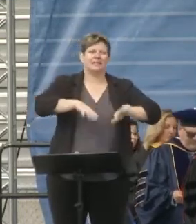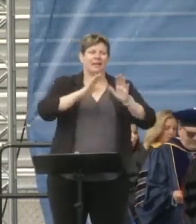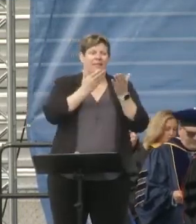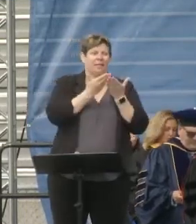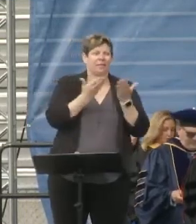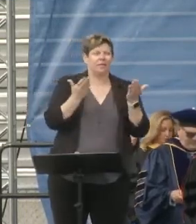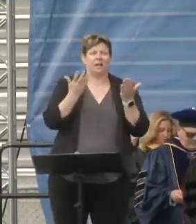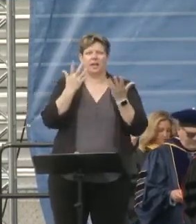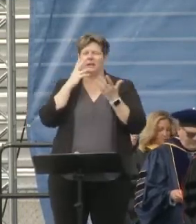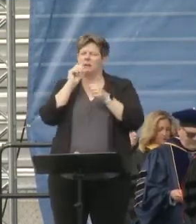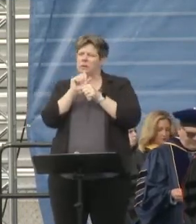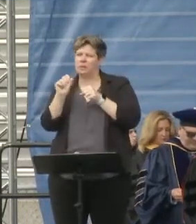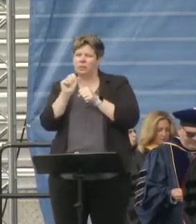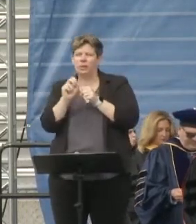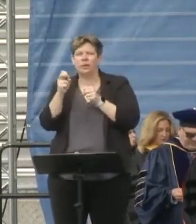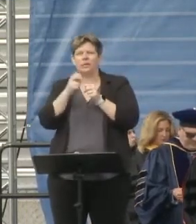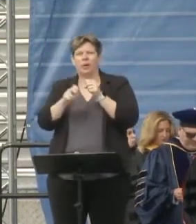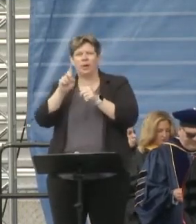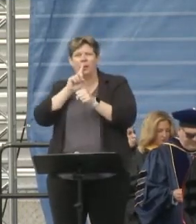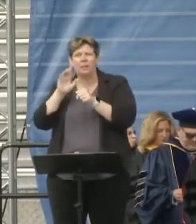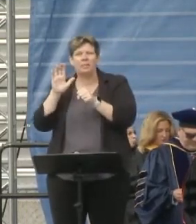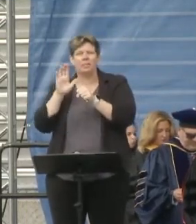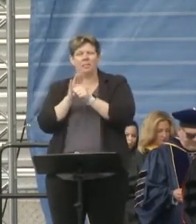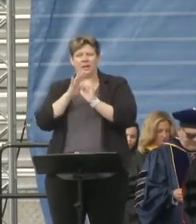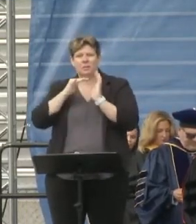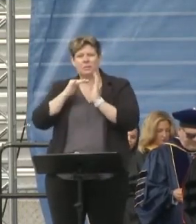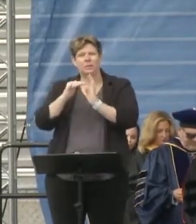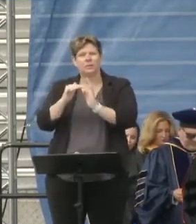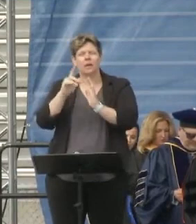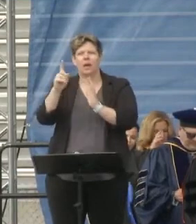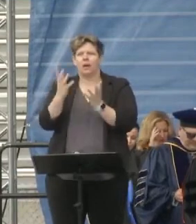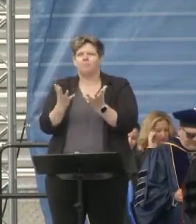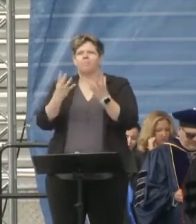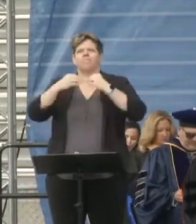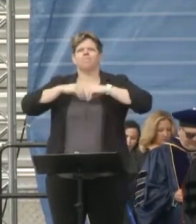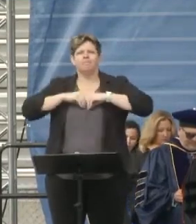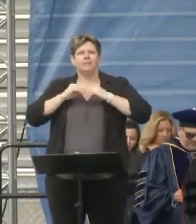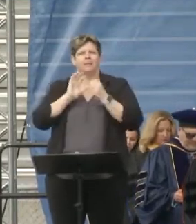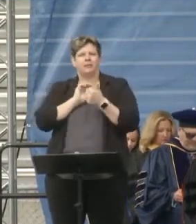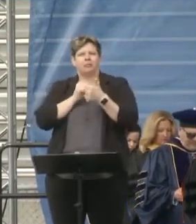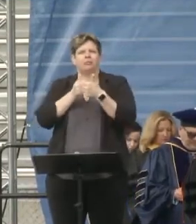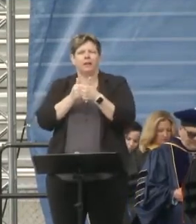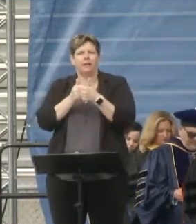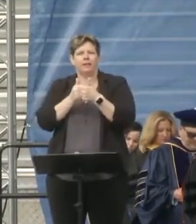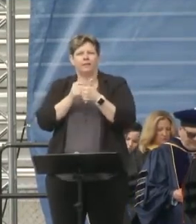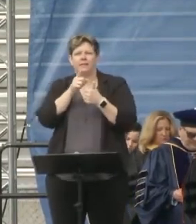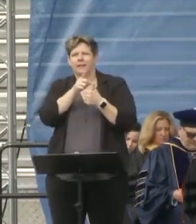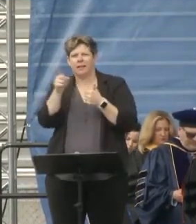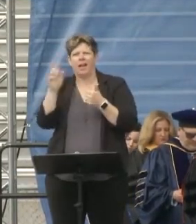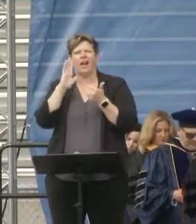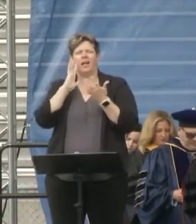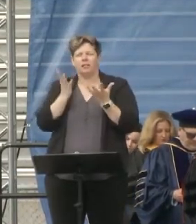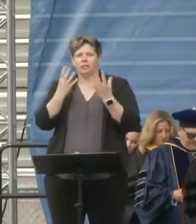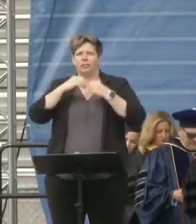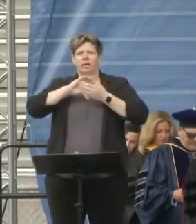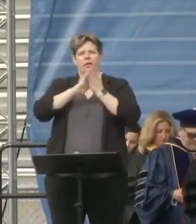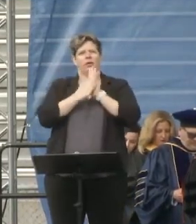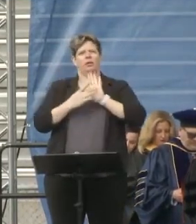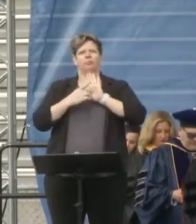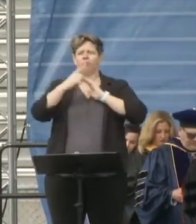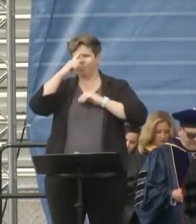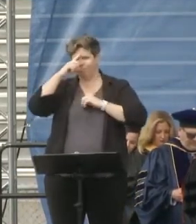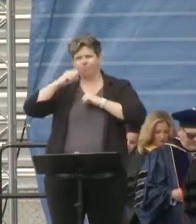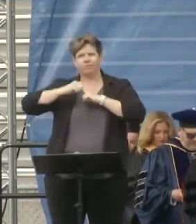you invested energy and commitment, you embraced challenges, and you demonstrated